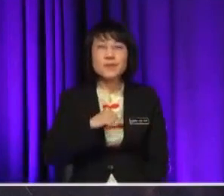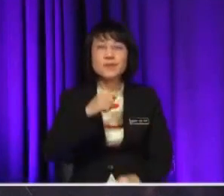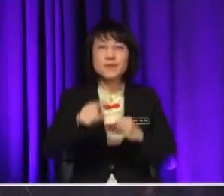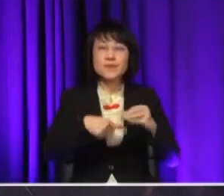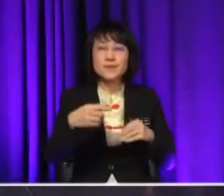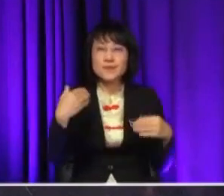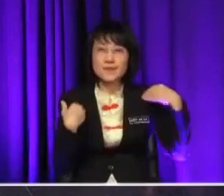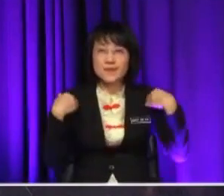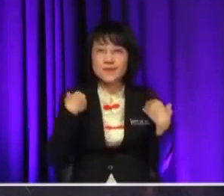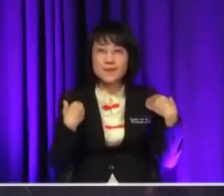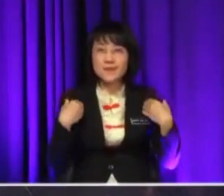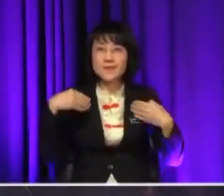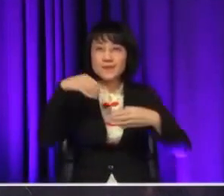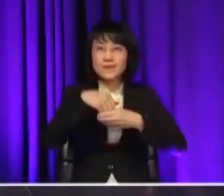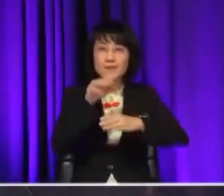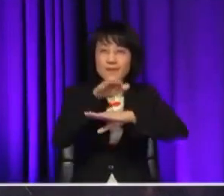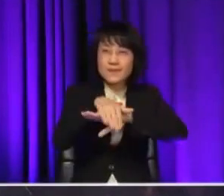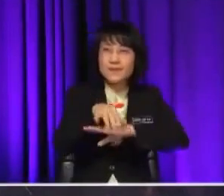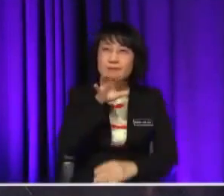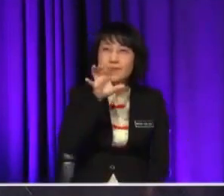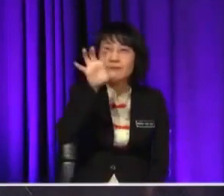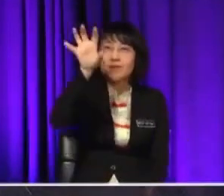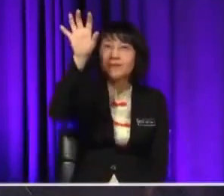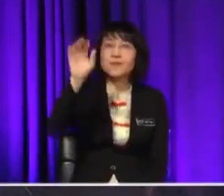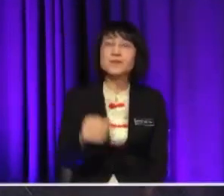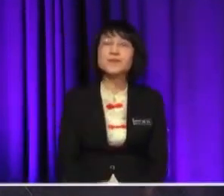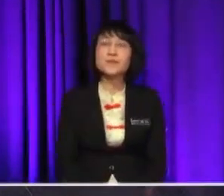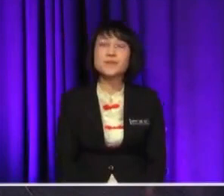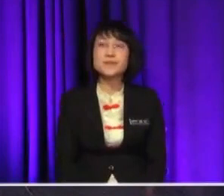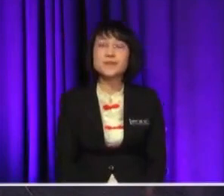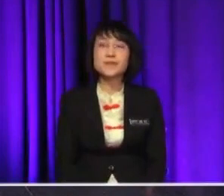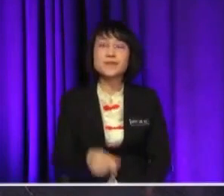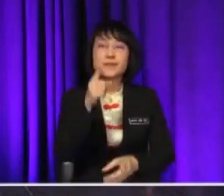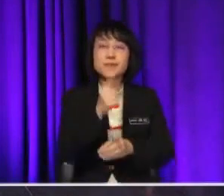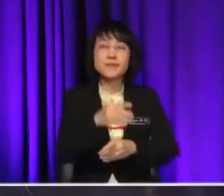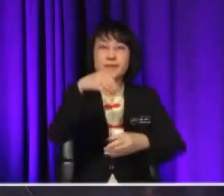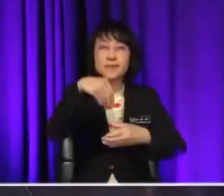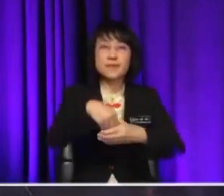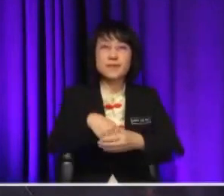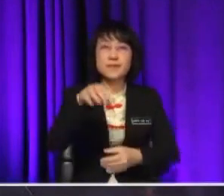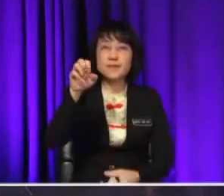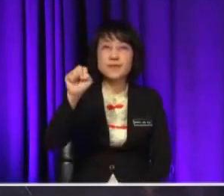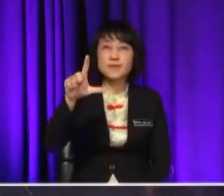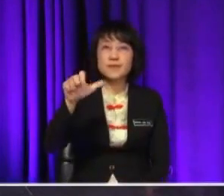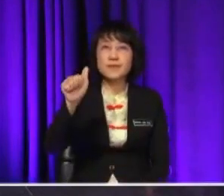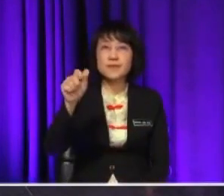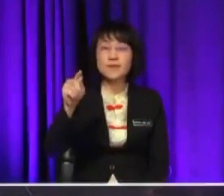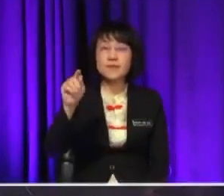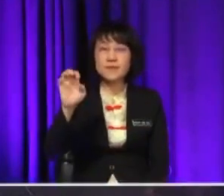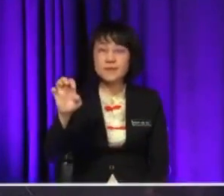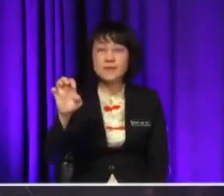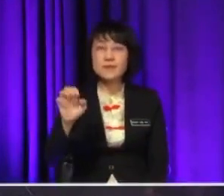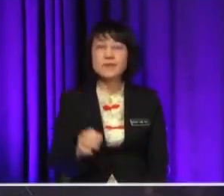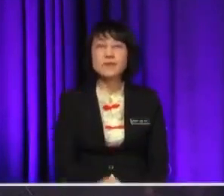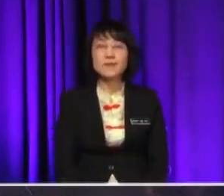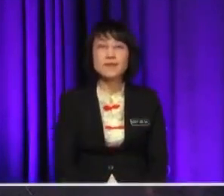growling. Okay. And of course, right in the slates, this again, we don't have these type of roofs anymore,